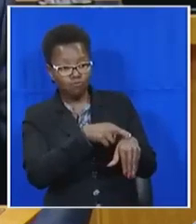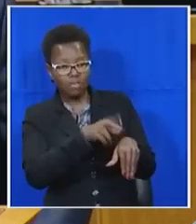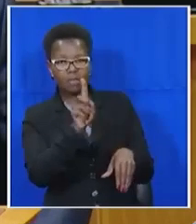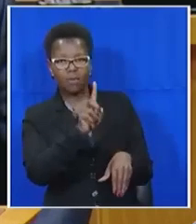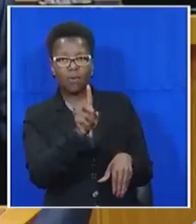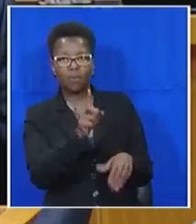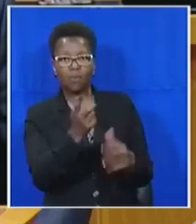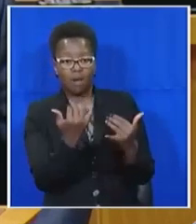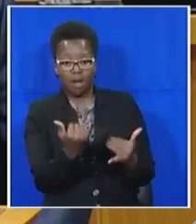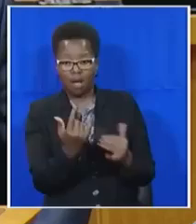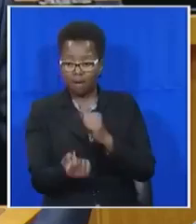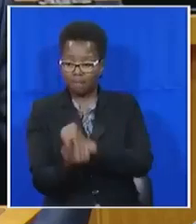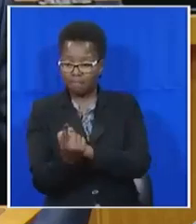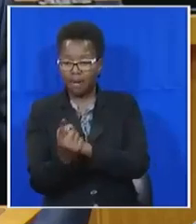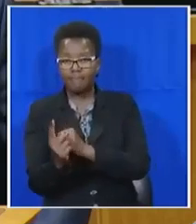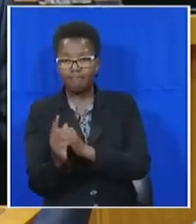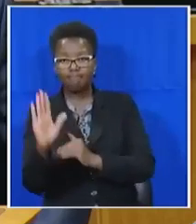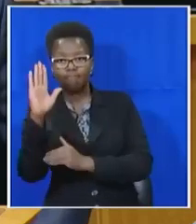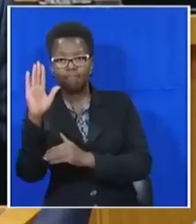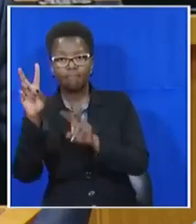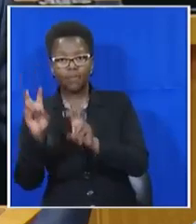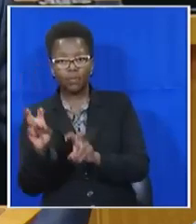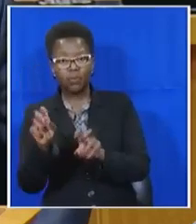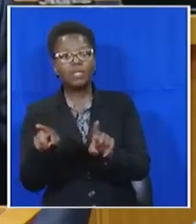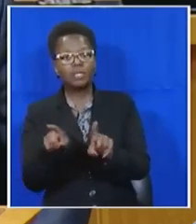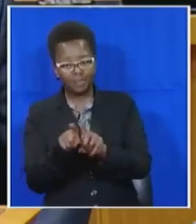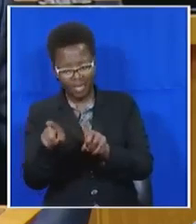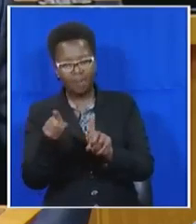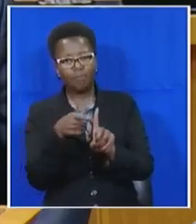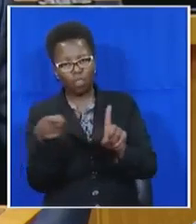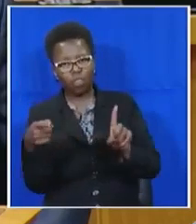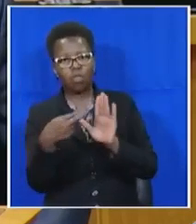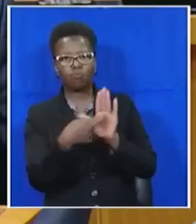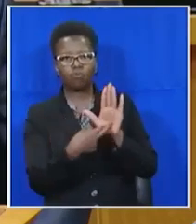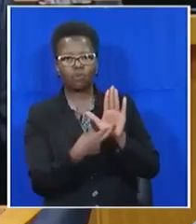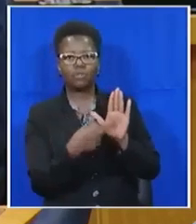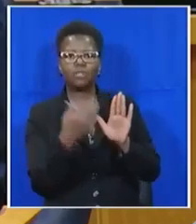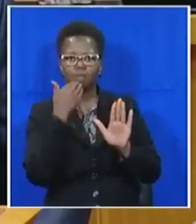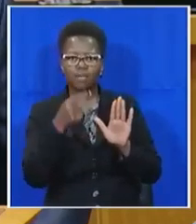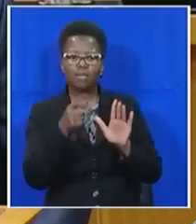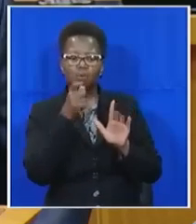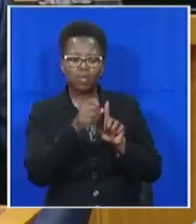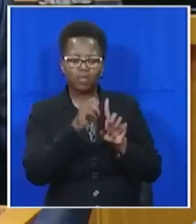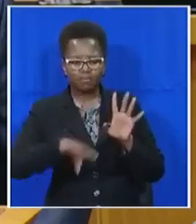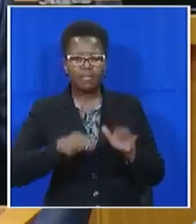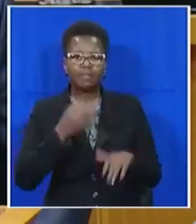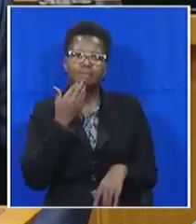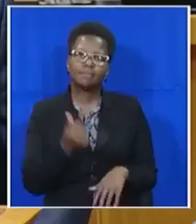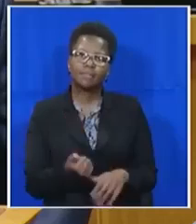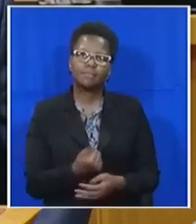her point of order, she's now made herself out of order, and it asks that she withdraws. Yes.